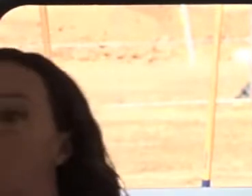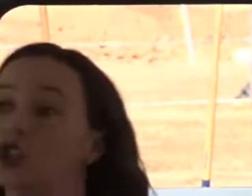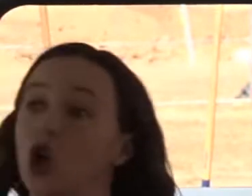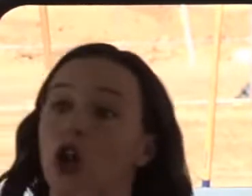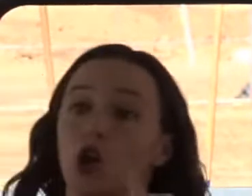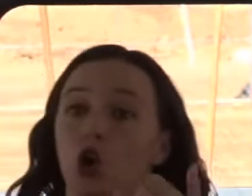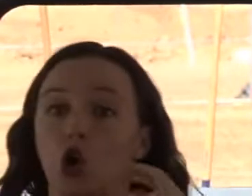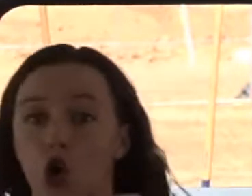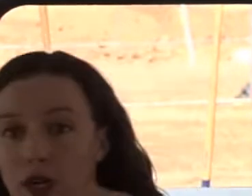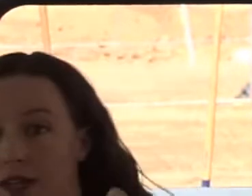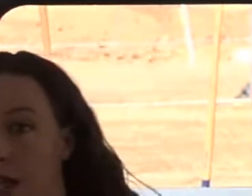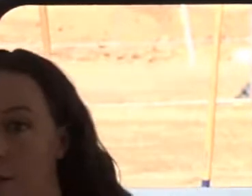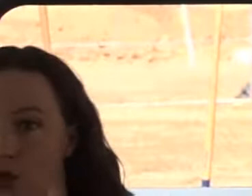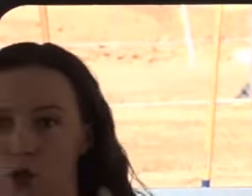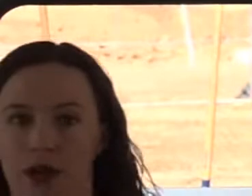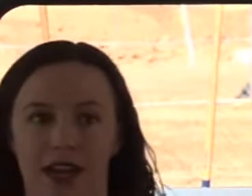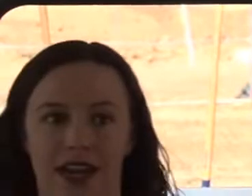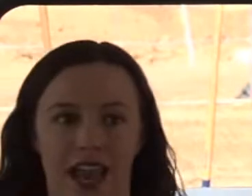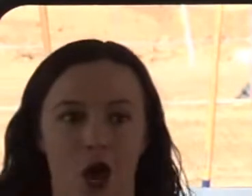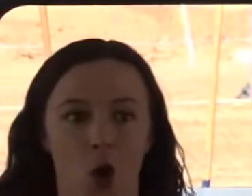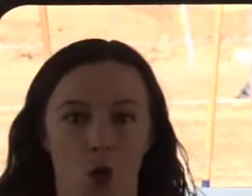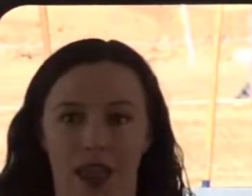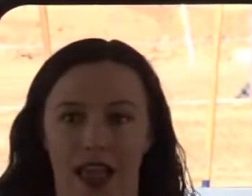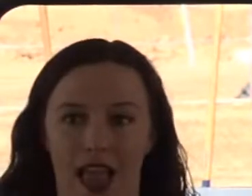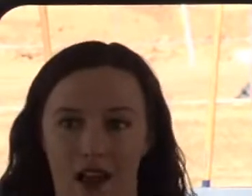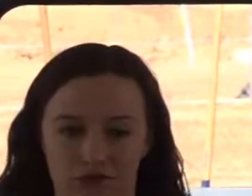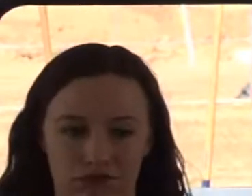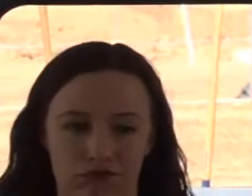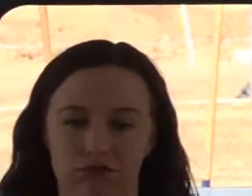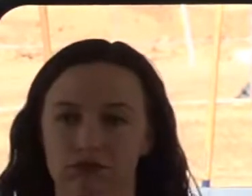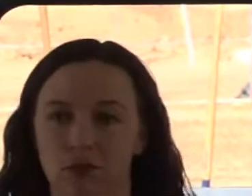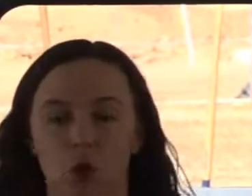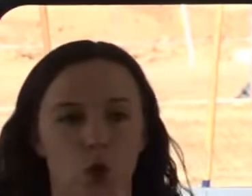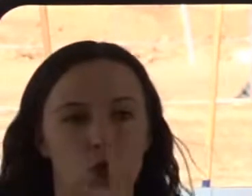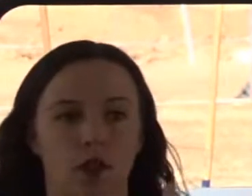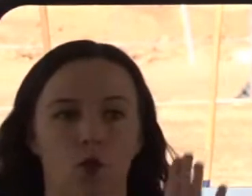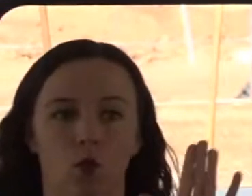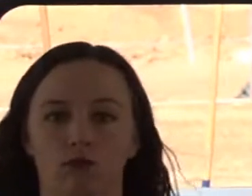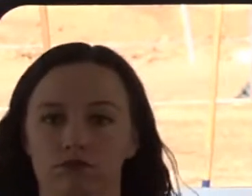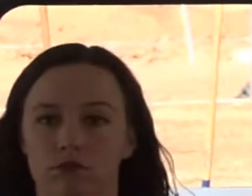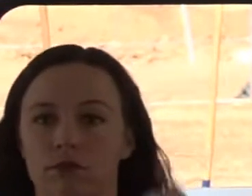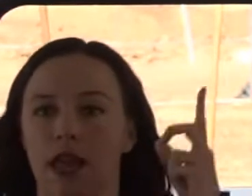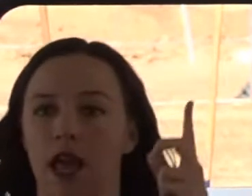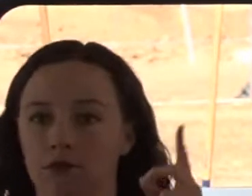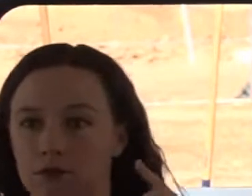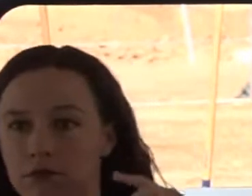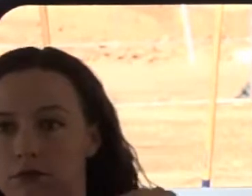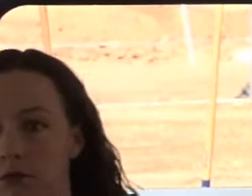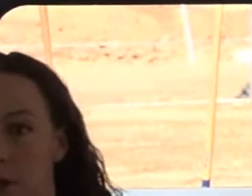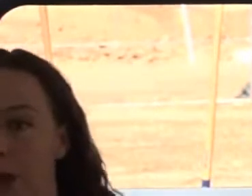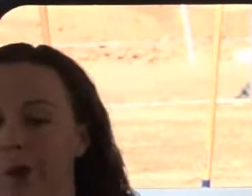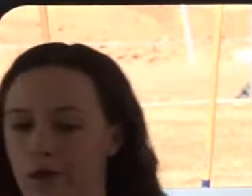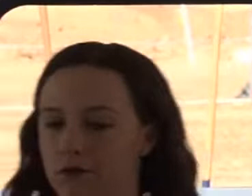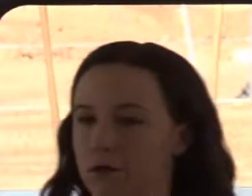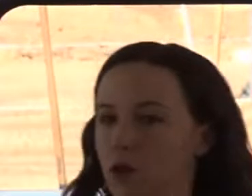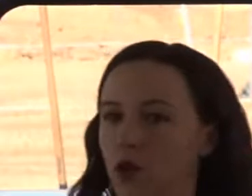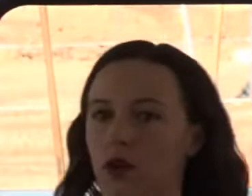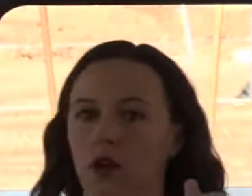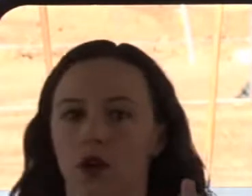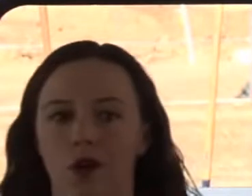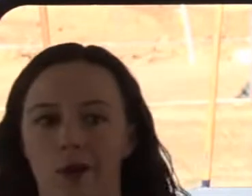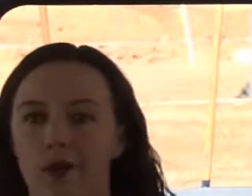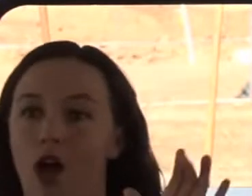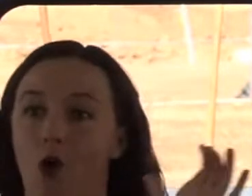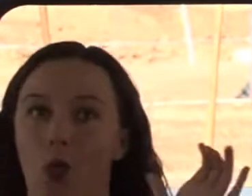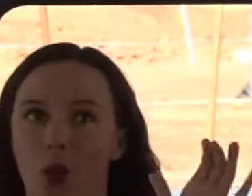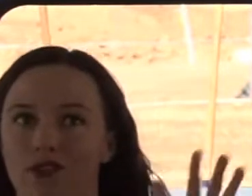campus, truly needed. And we have this wonderful educational corridor, and we're partners with Clovis Community.